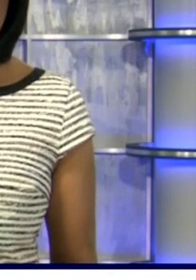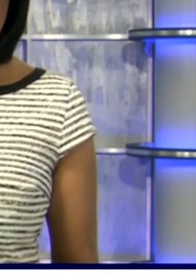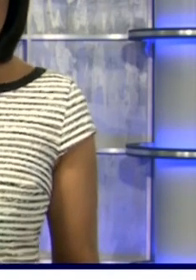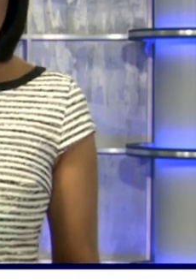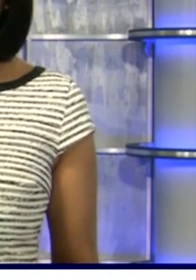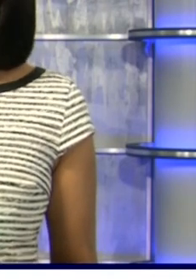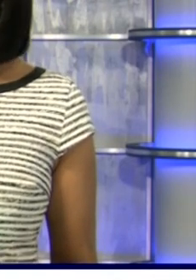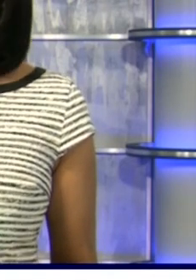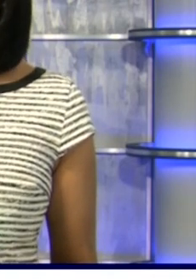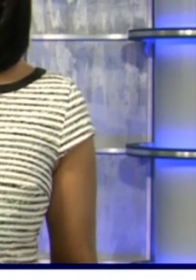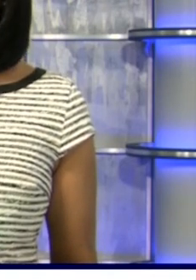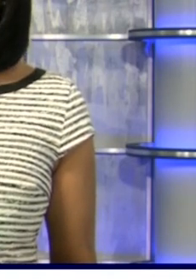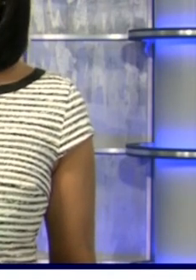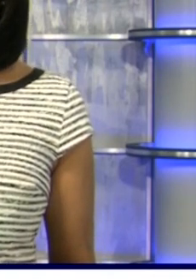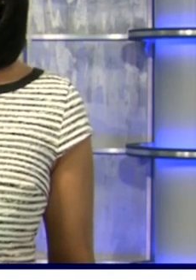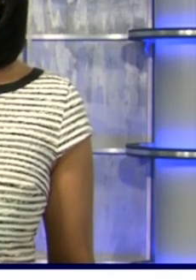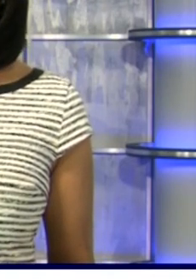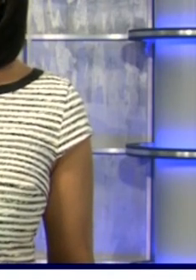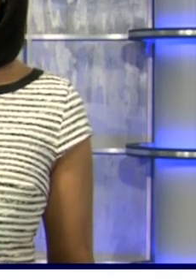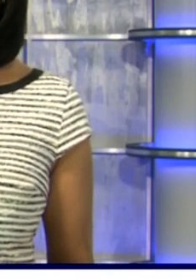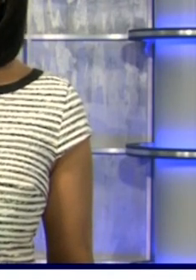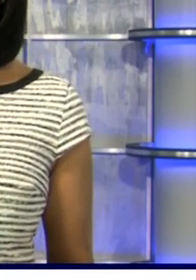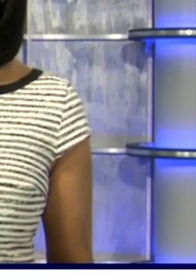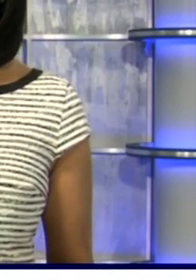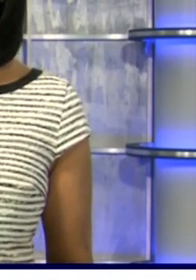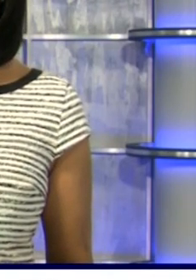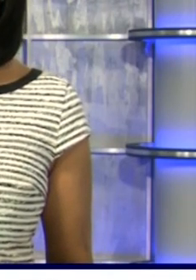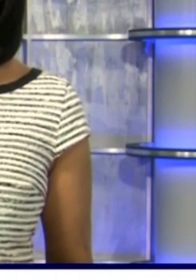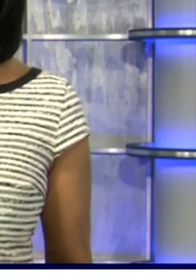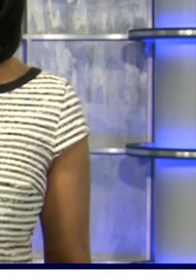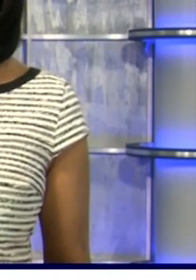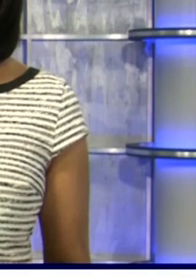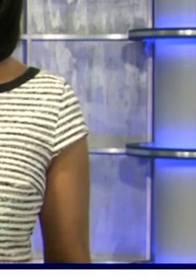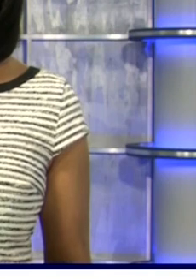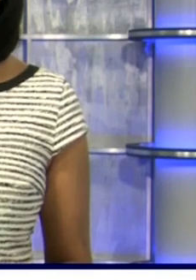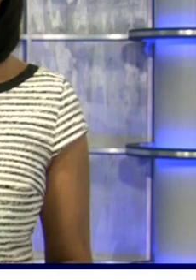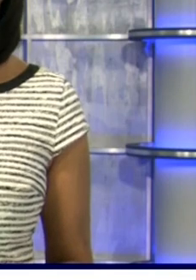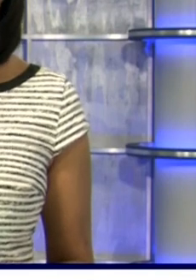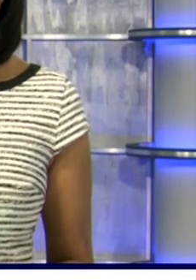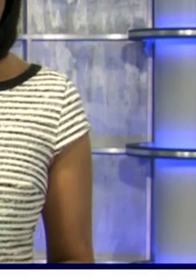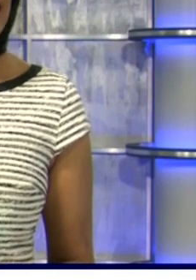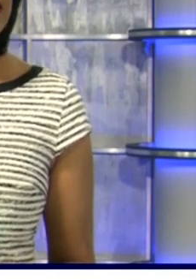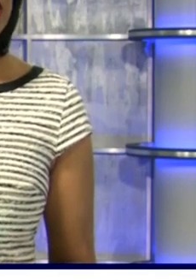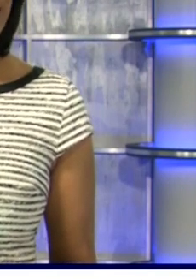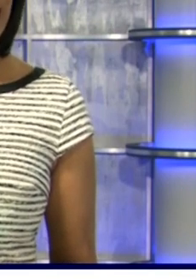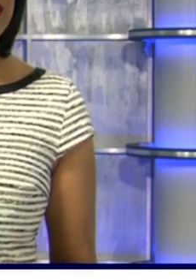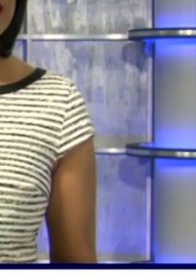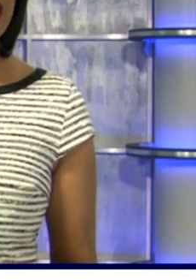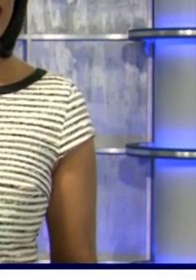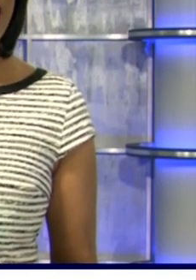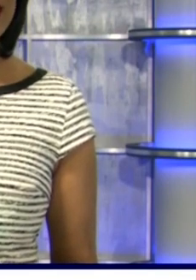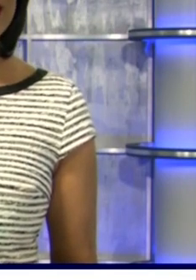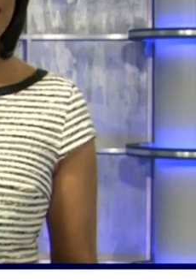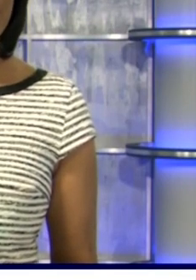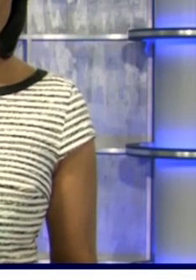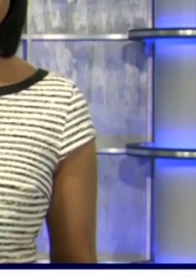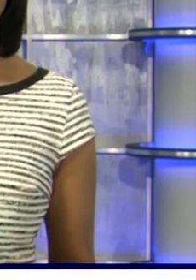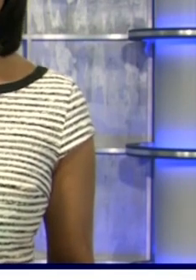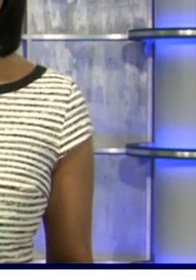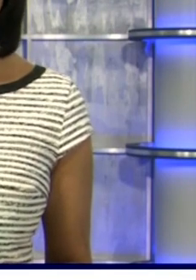business. Local entrepreneurs set to meet with tech giants at a Caribbean summit. And in sports,